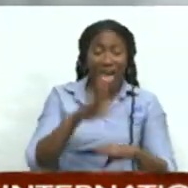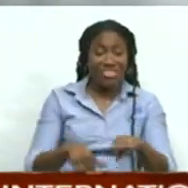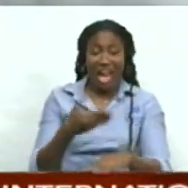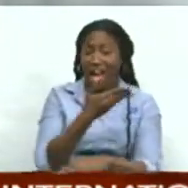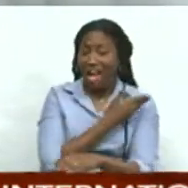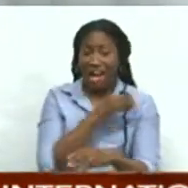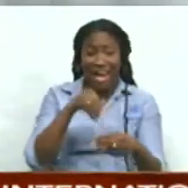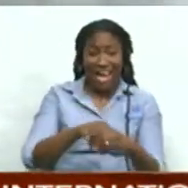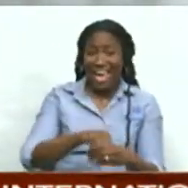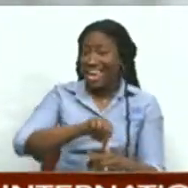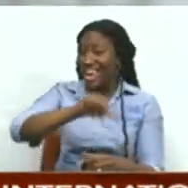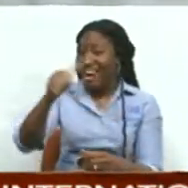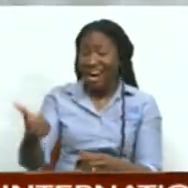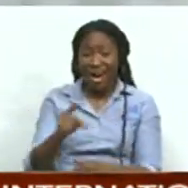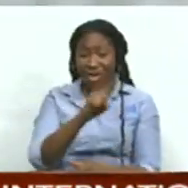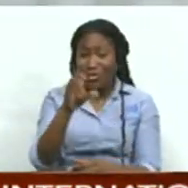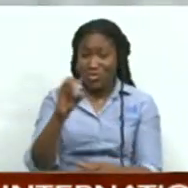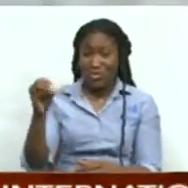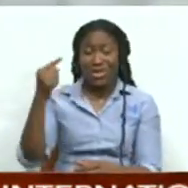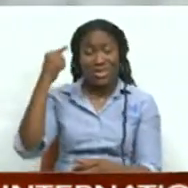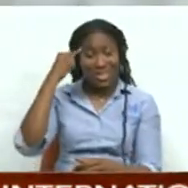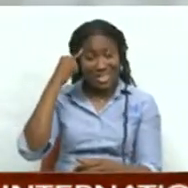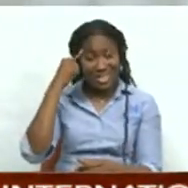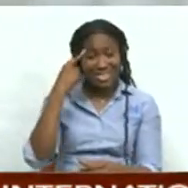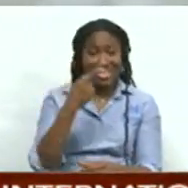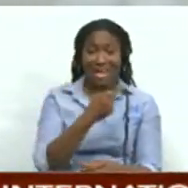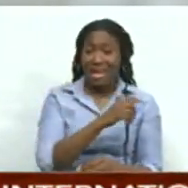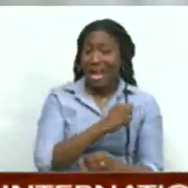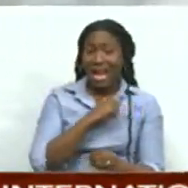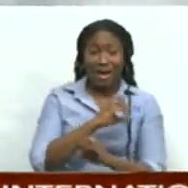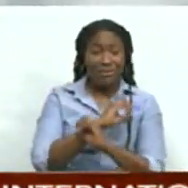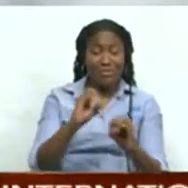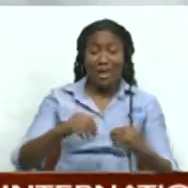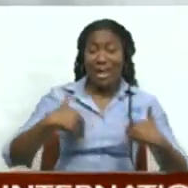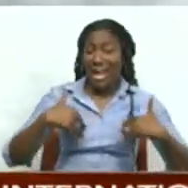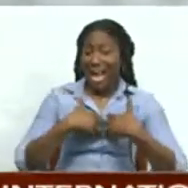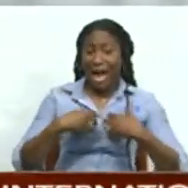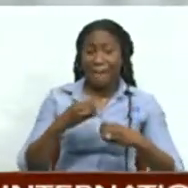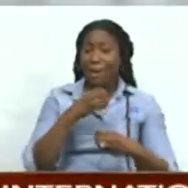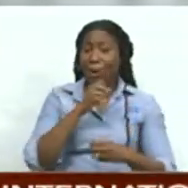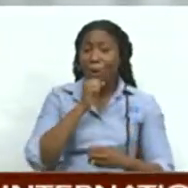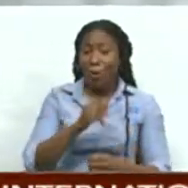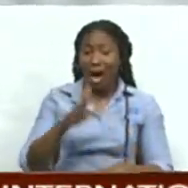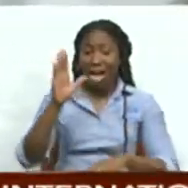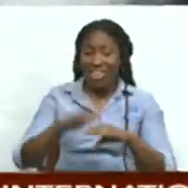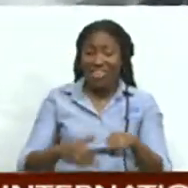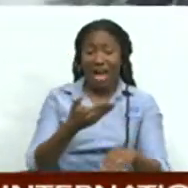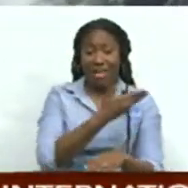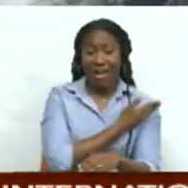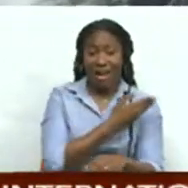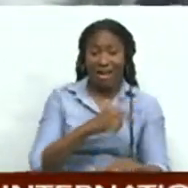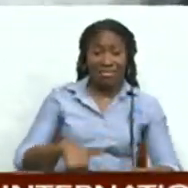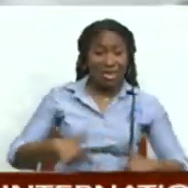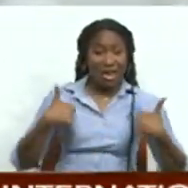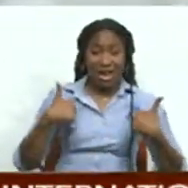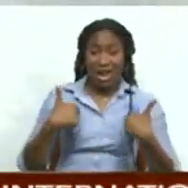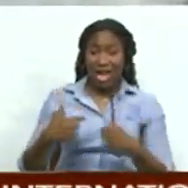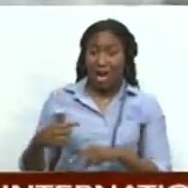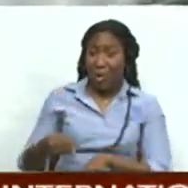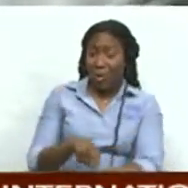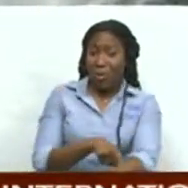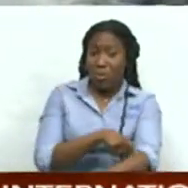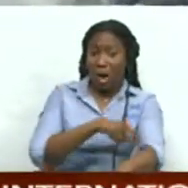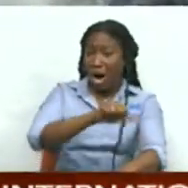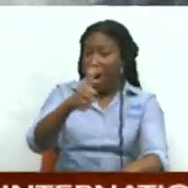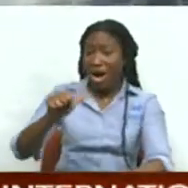and they have to assume that there is no animal older than her in the wild, since animals do not live so long. Fatu lives